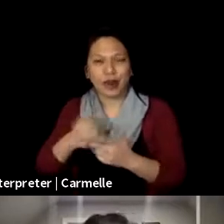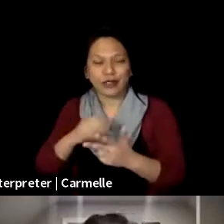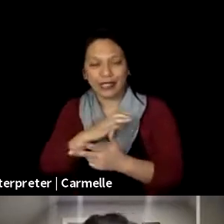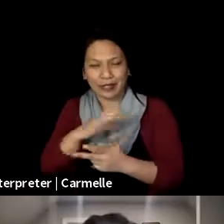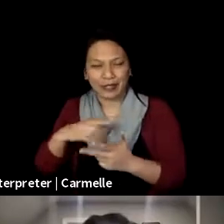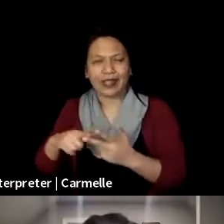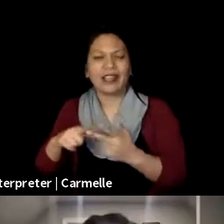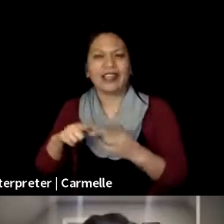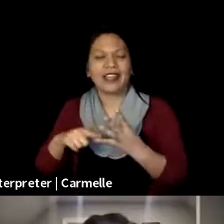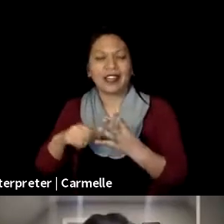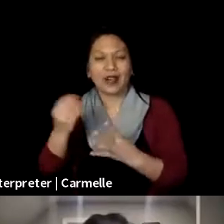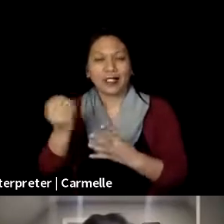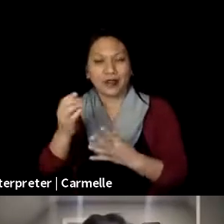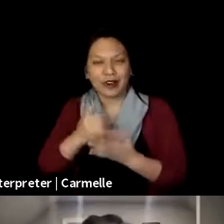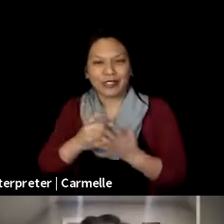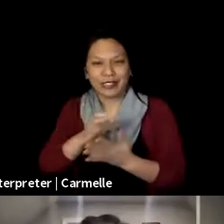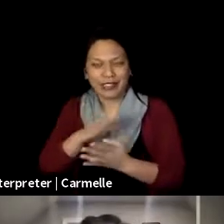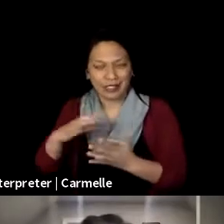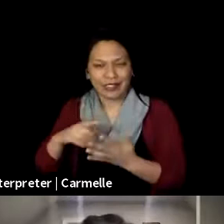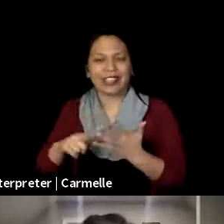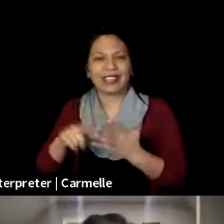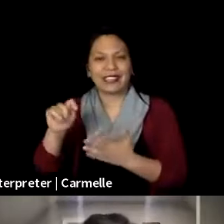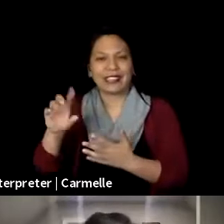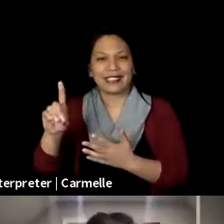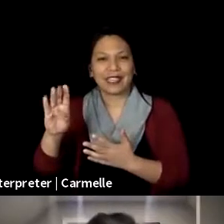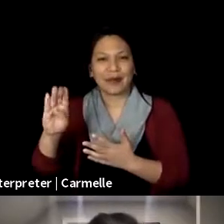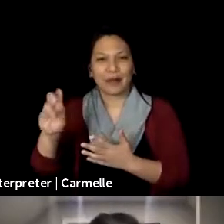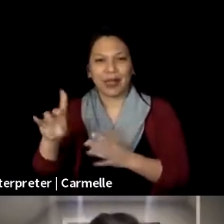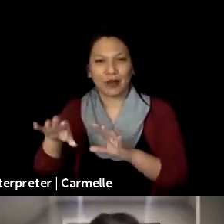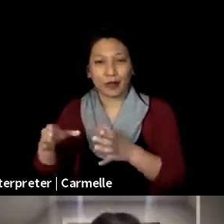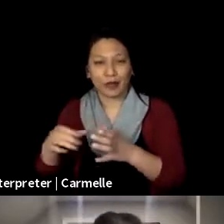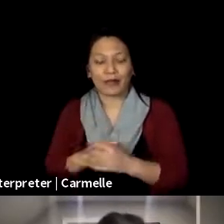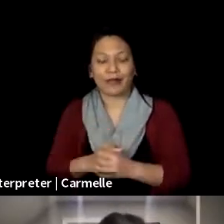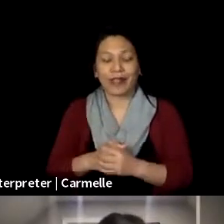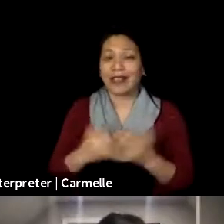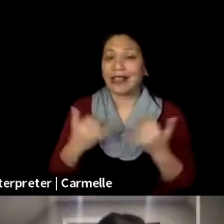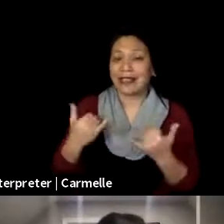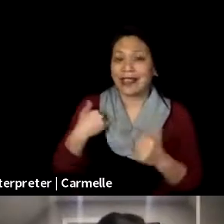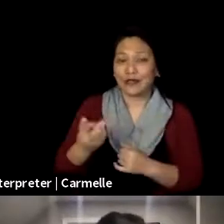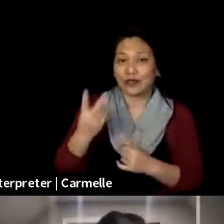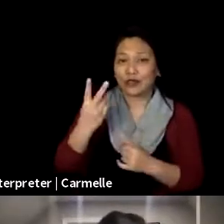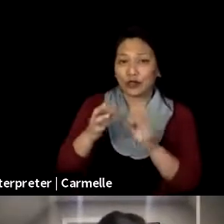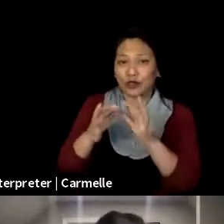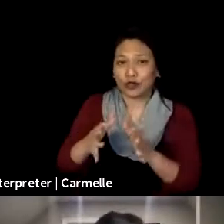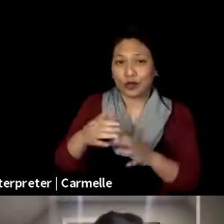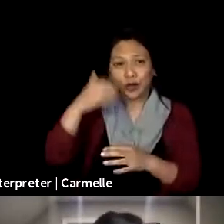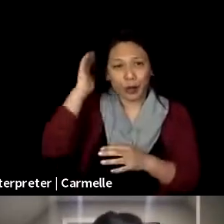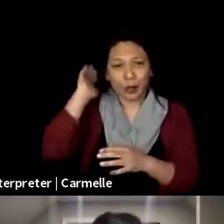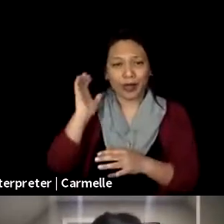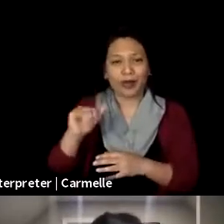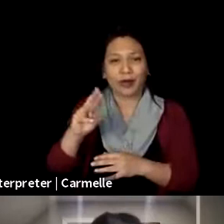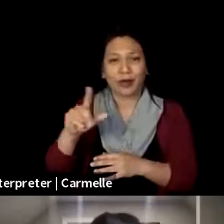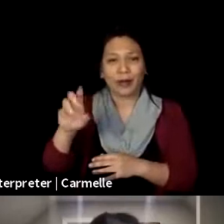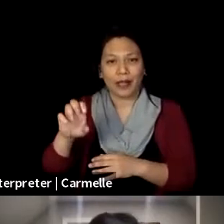Group. Tonight, we are thrilled to have two interpreters, Carmelle, Cachero, and